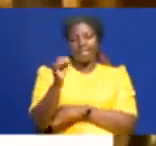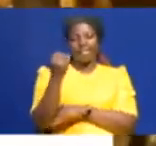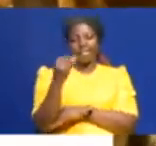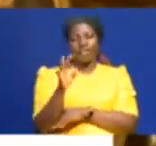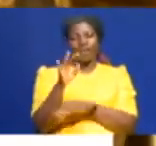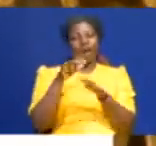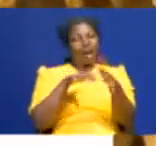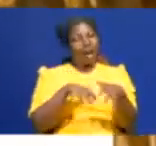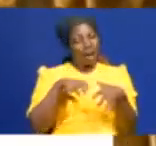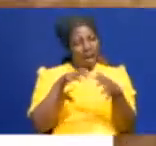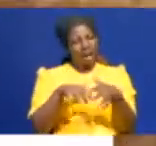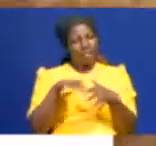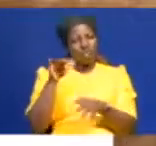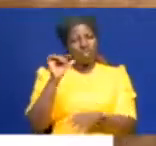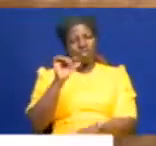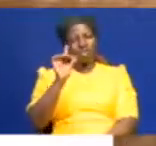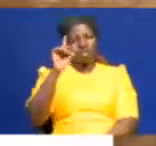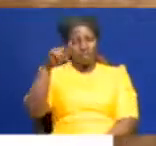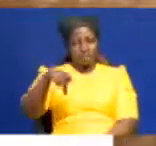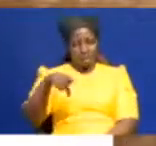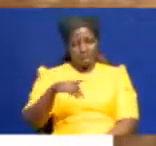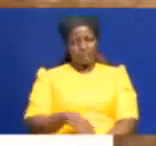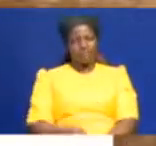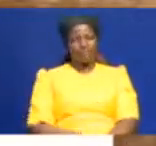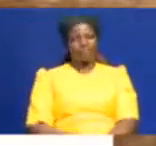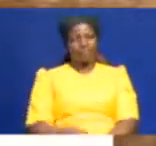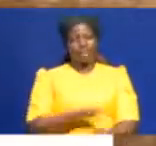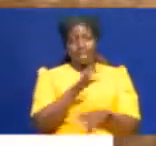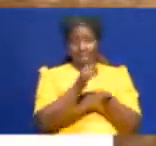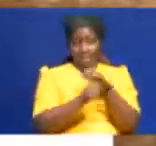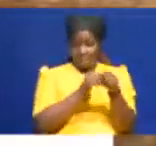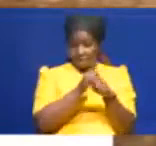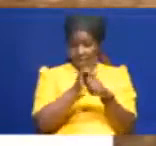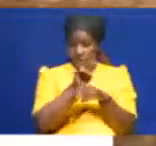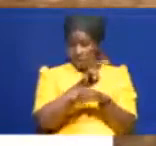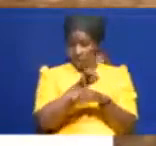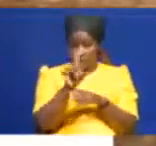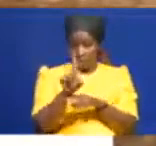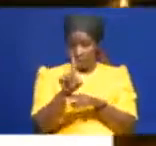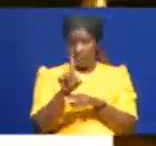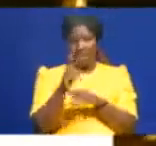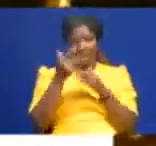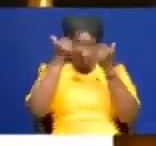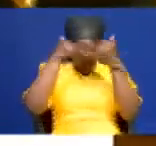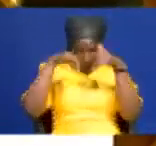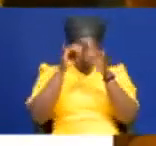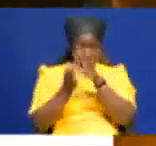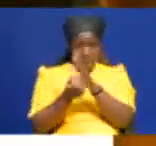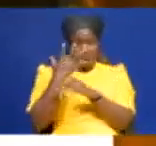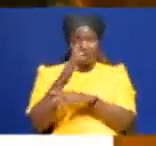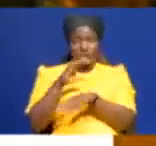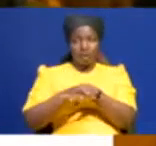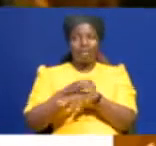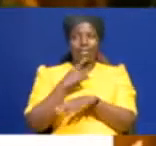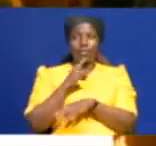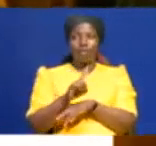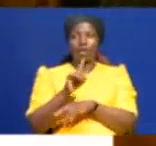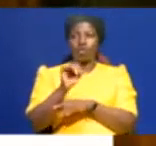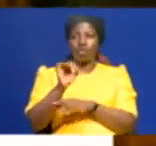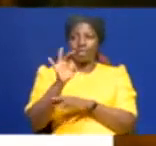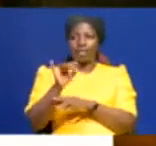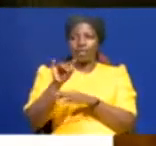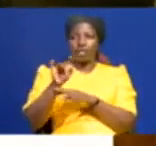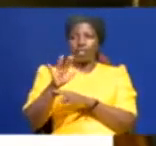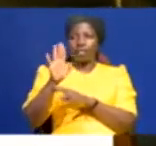the agricultural gross domestic product. In 2021, cattle production generated 103.5 billion